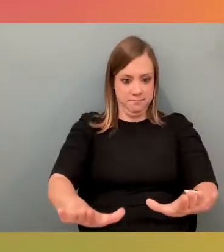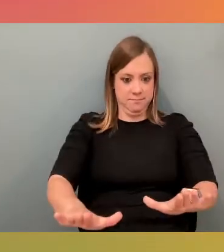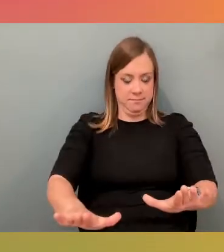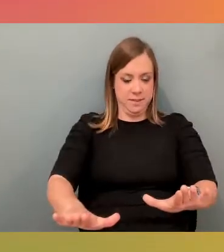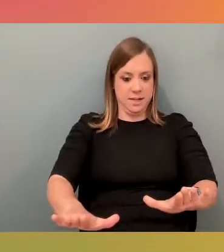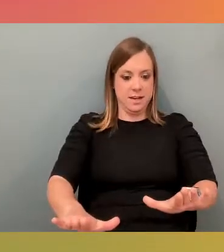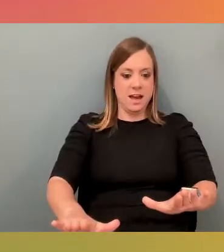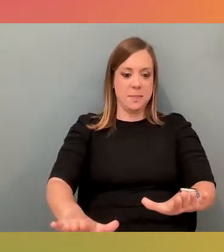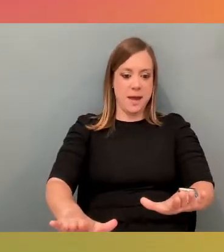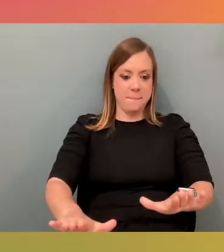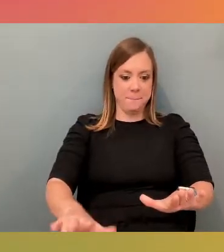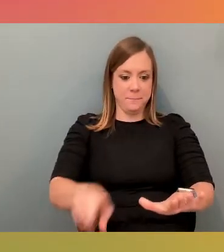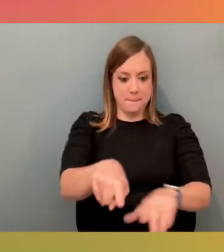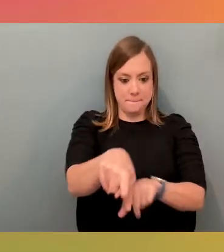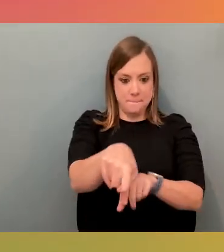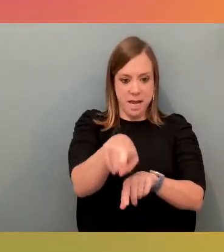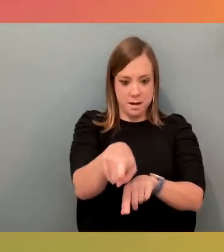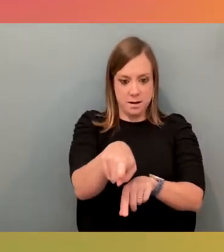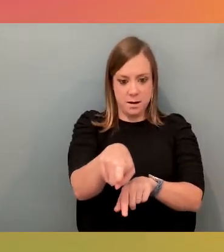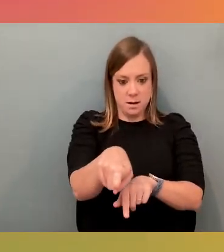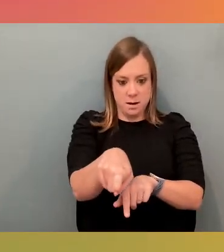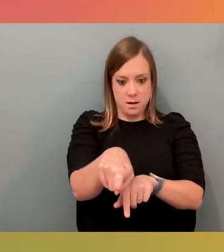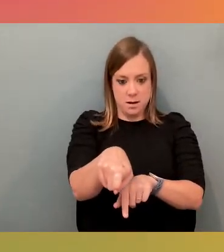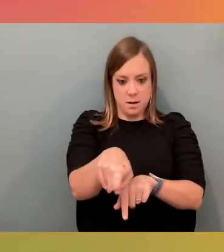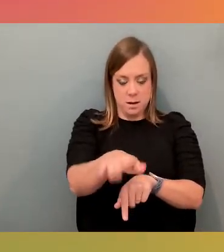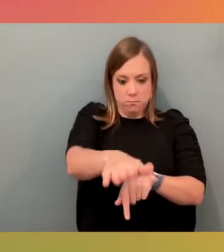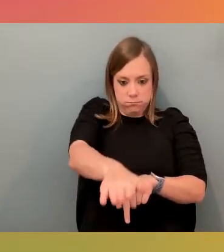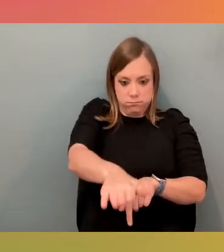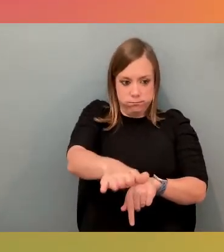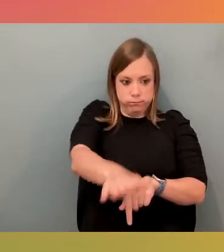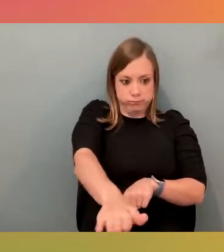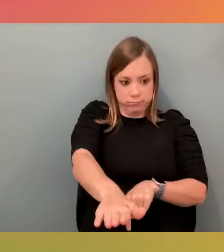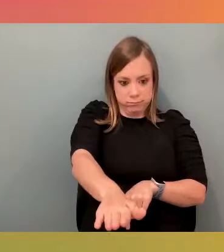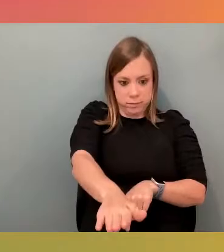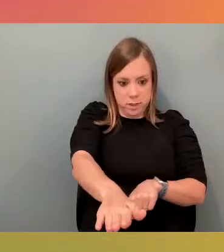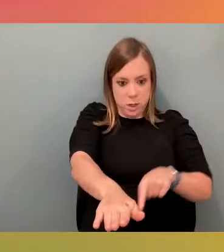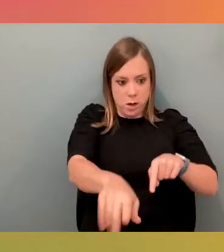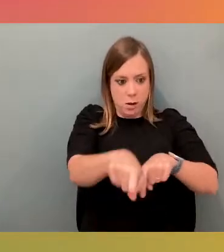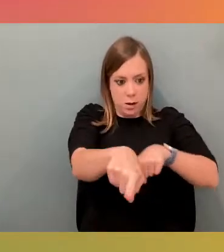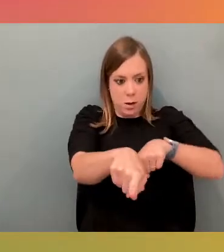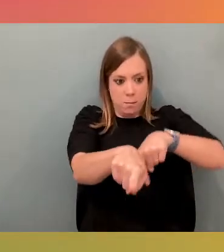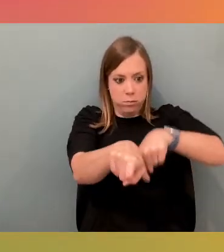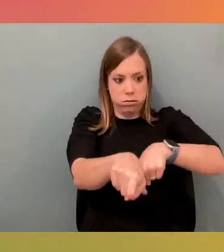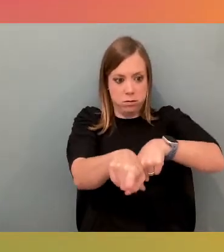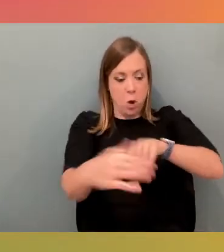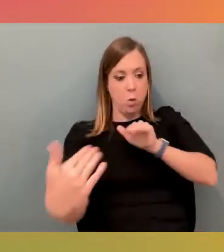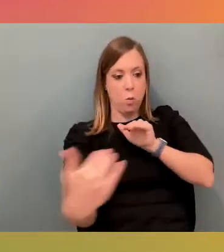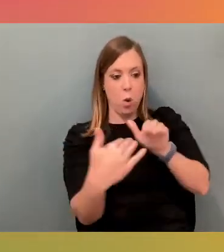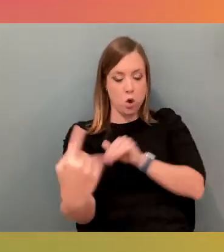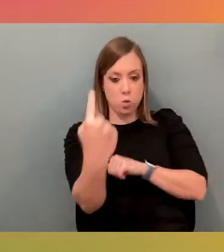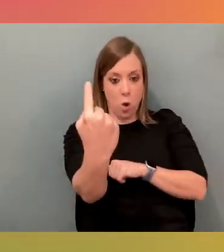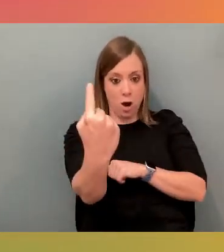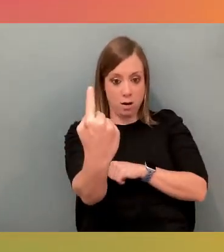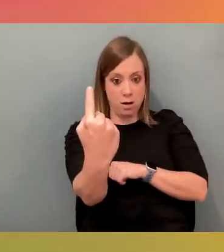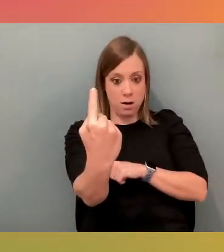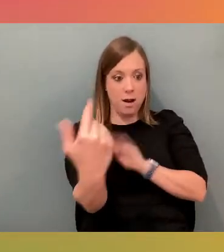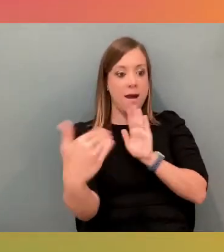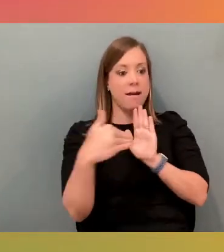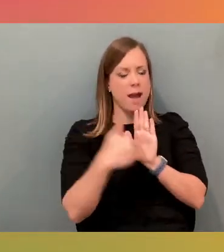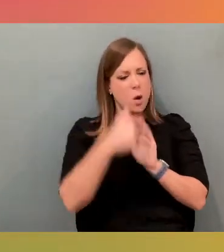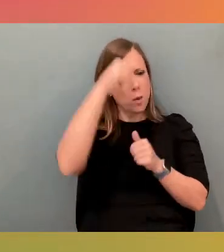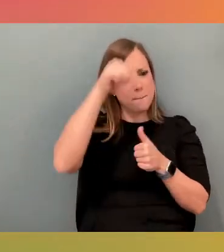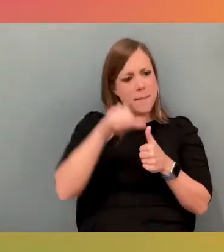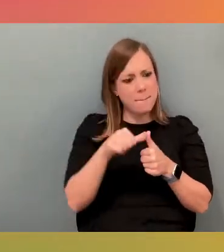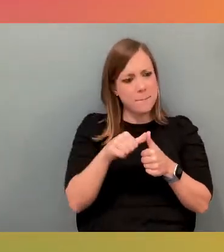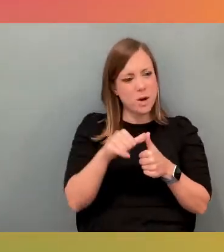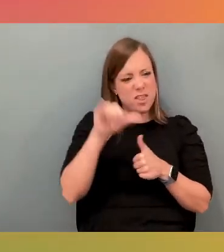heel down as we reach the arms up to our warrior one. Beautiful. Remember how we activated those glutes in our bridge pose? Activate